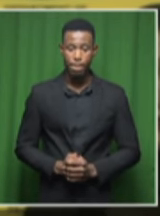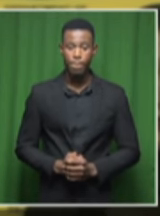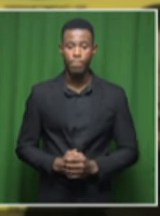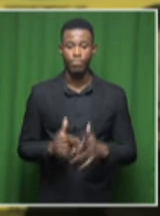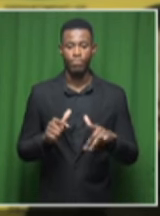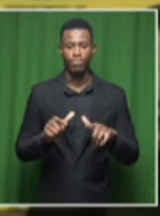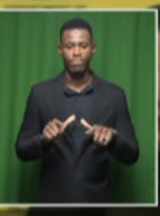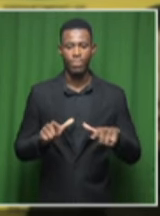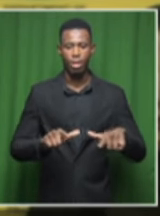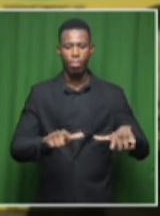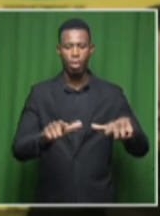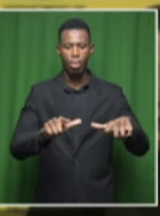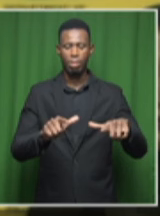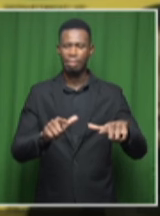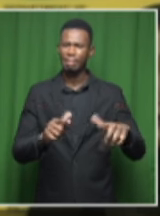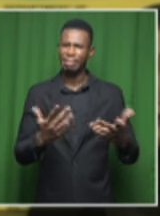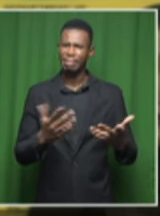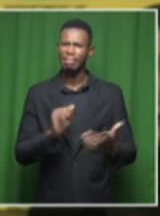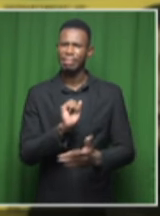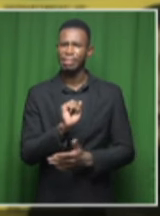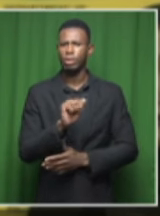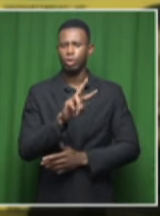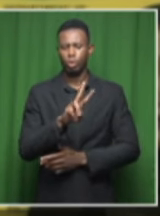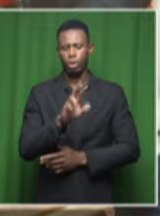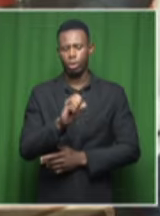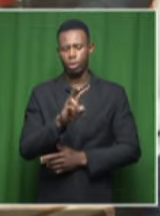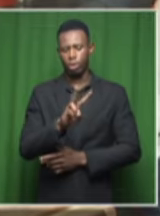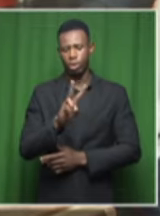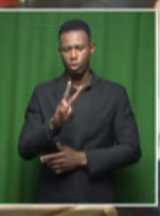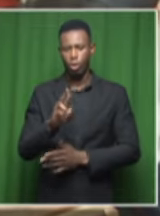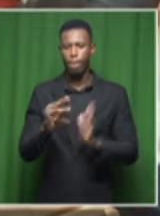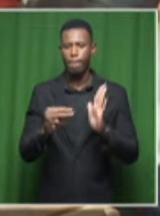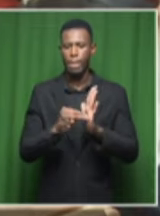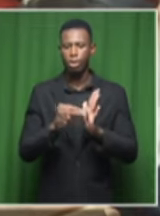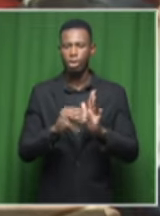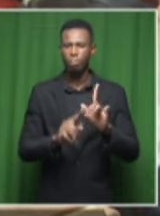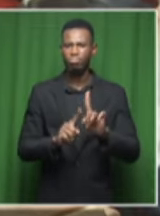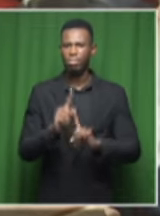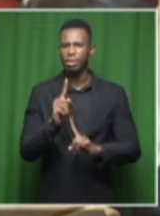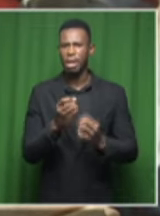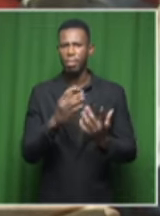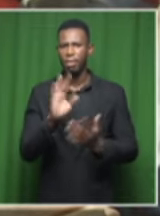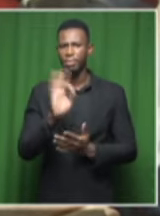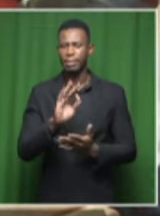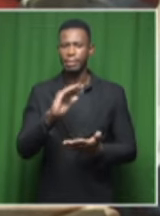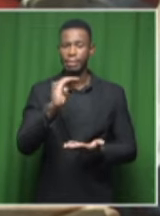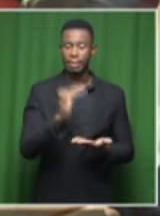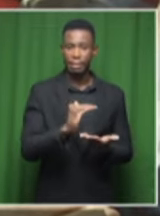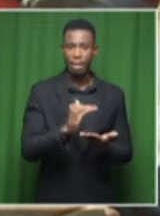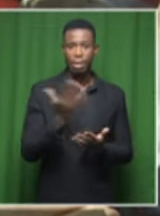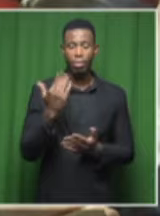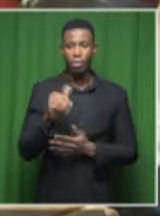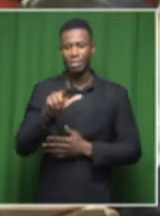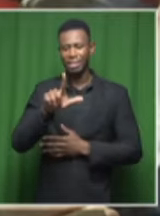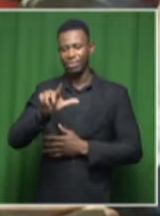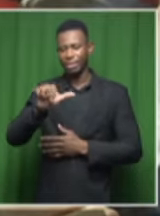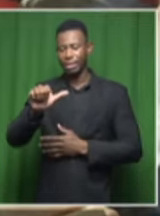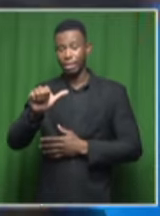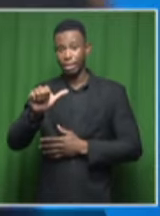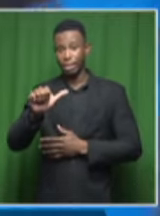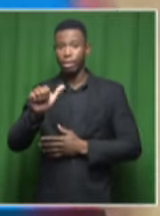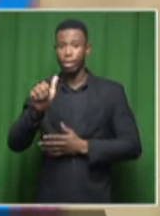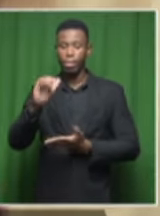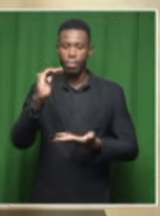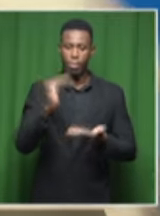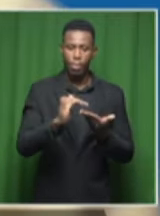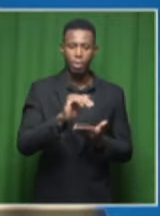Limpopo saw a significant drop in the 2022 matric pass rate. It declined from 76% to 72%,